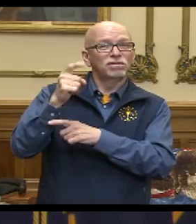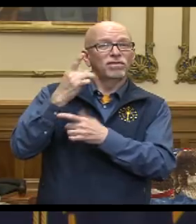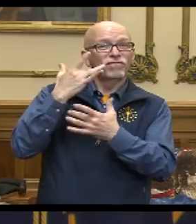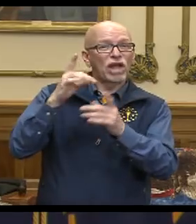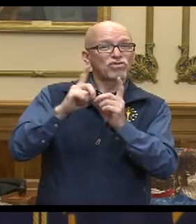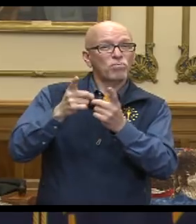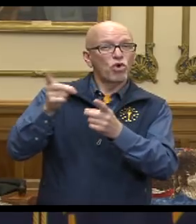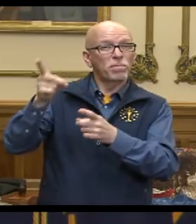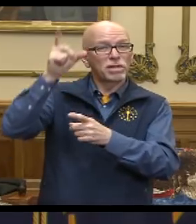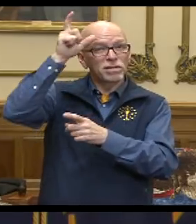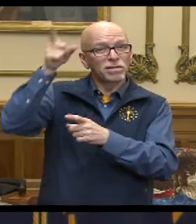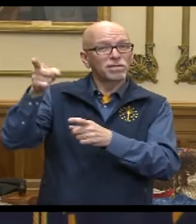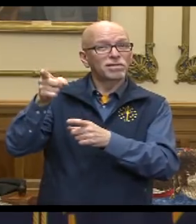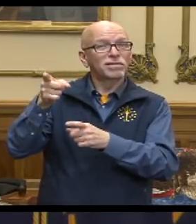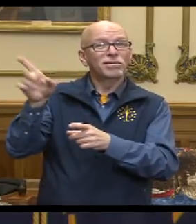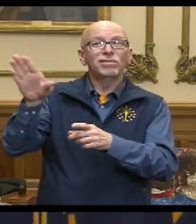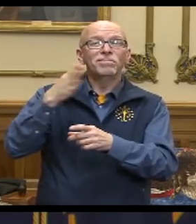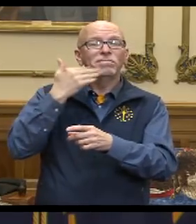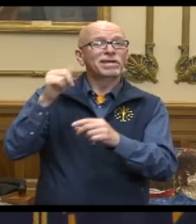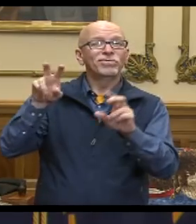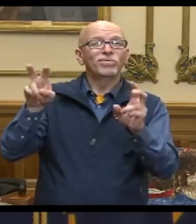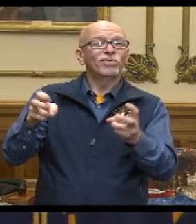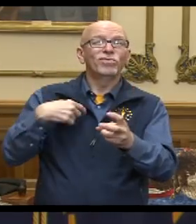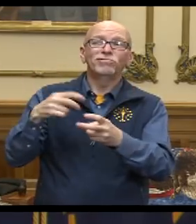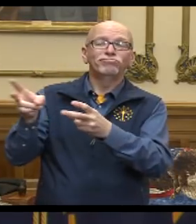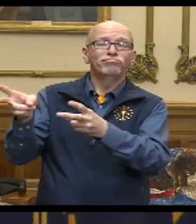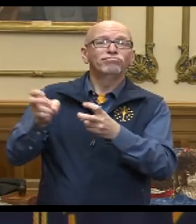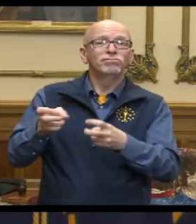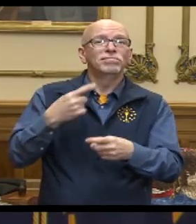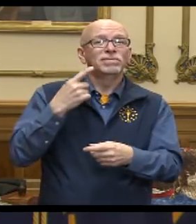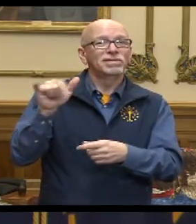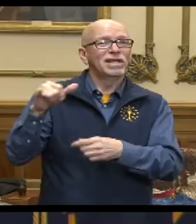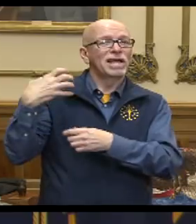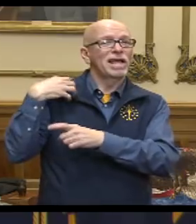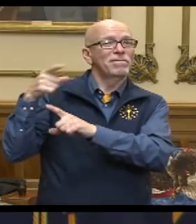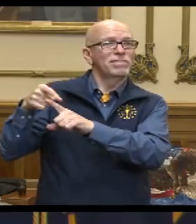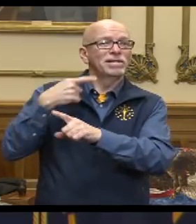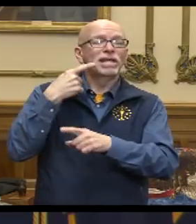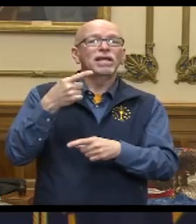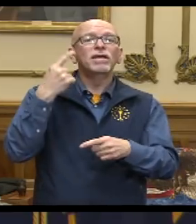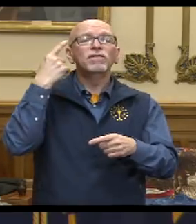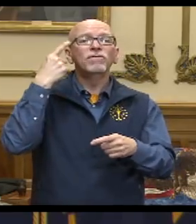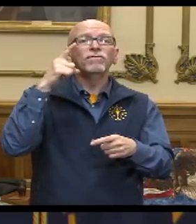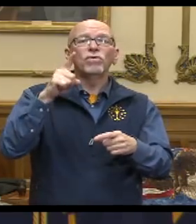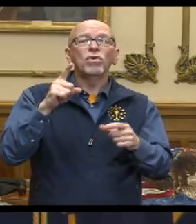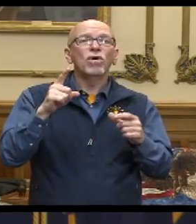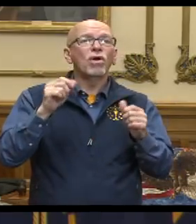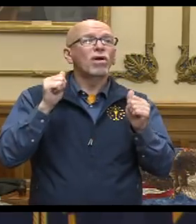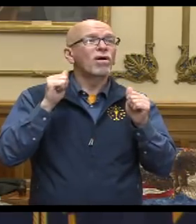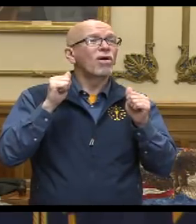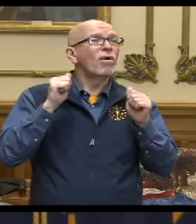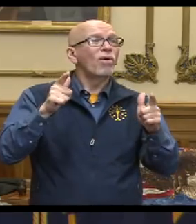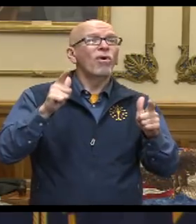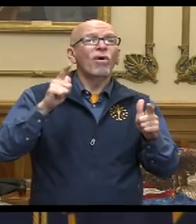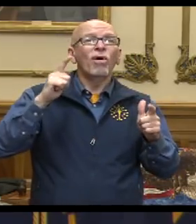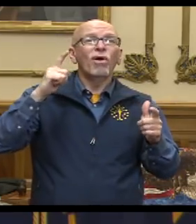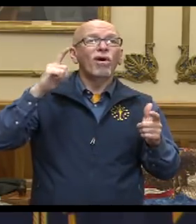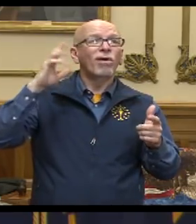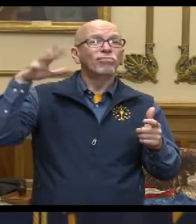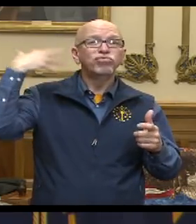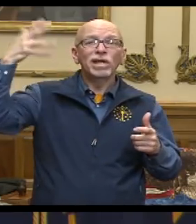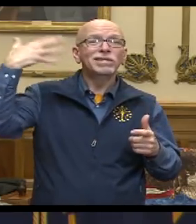who captured it best. The good captain said, "For all the madness this pandemic has